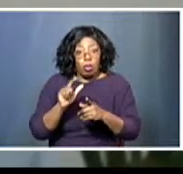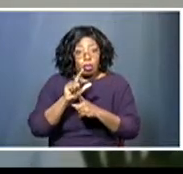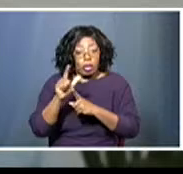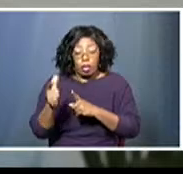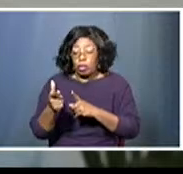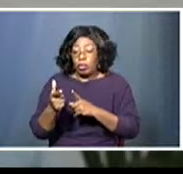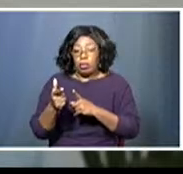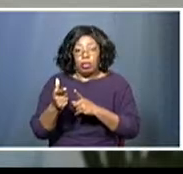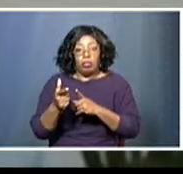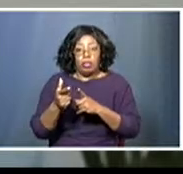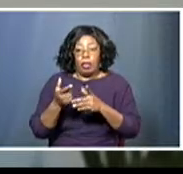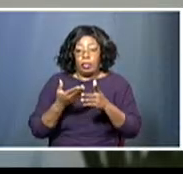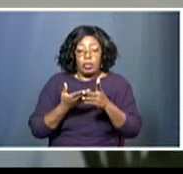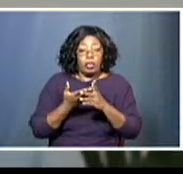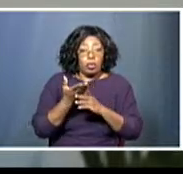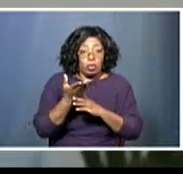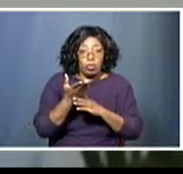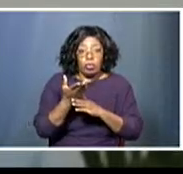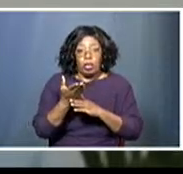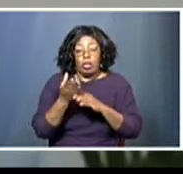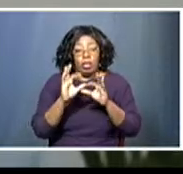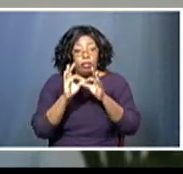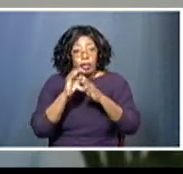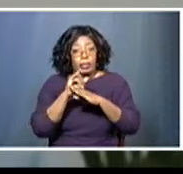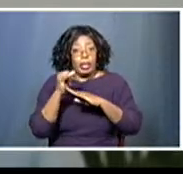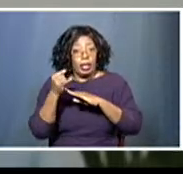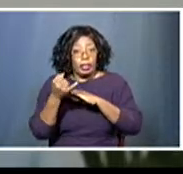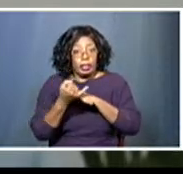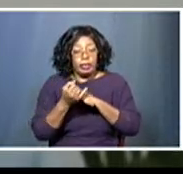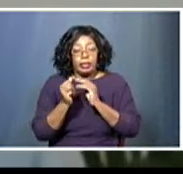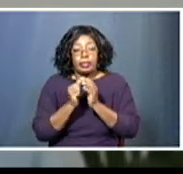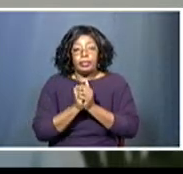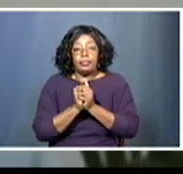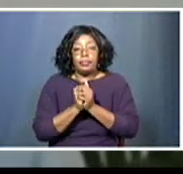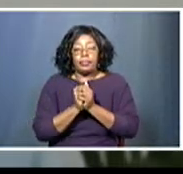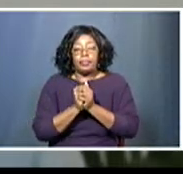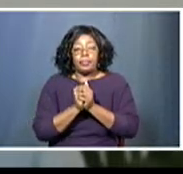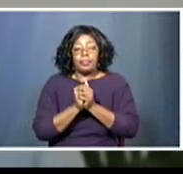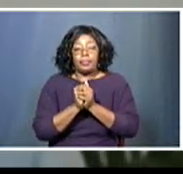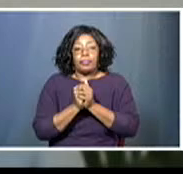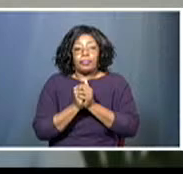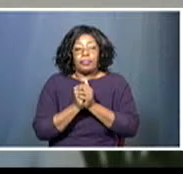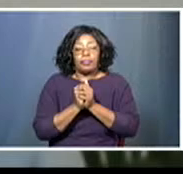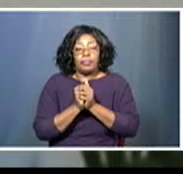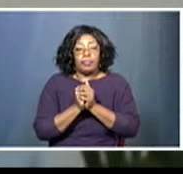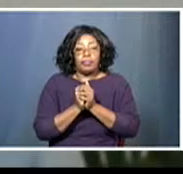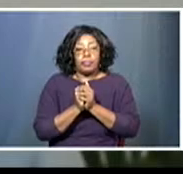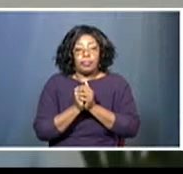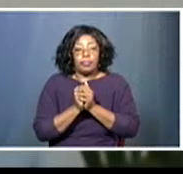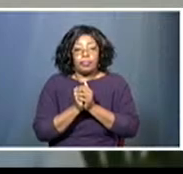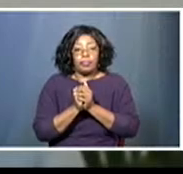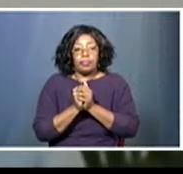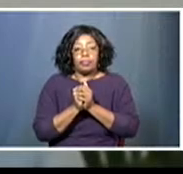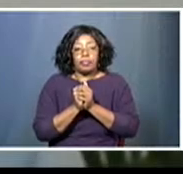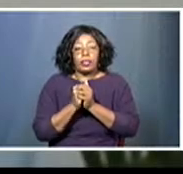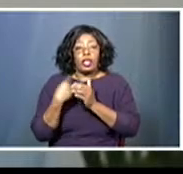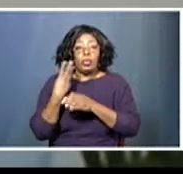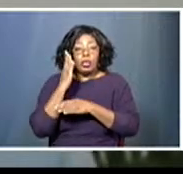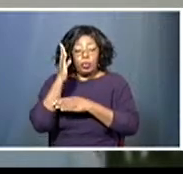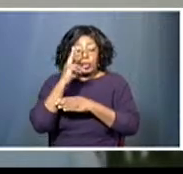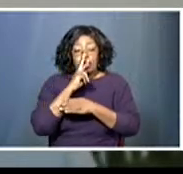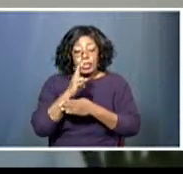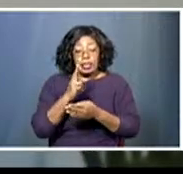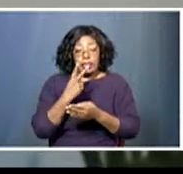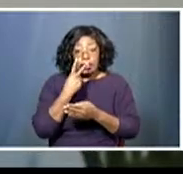throughout, I think, the Family Islands. I believe that we will see recovery, and there